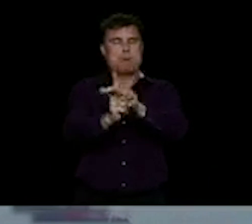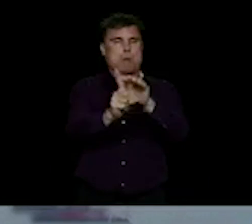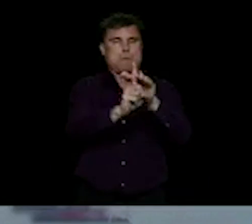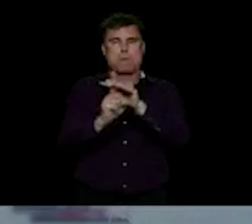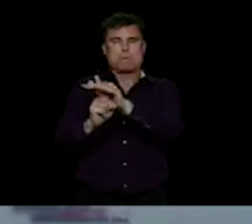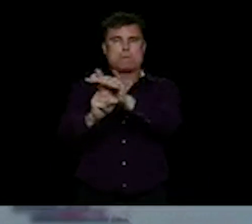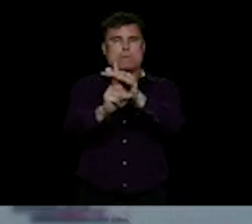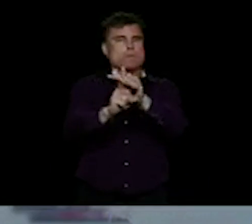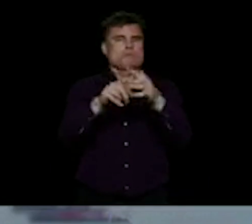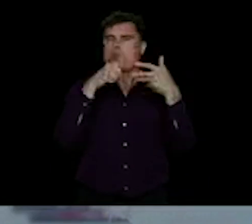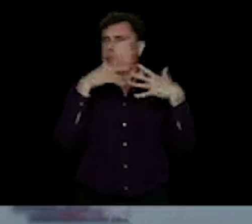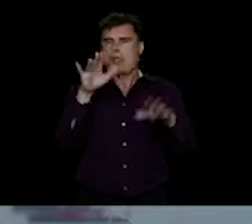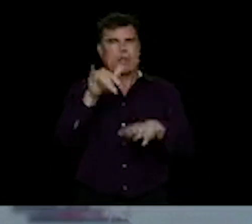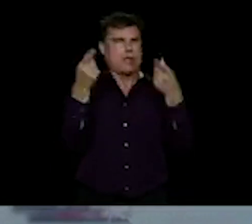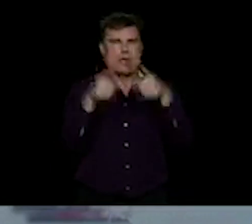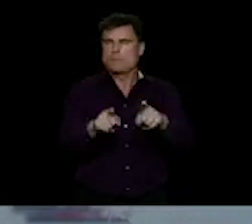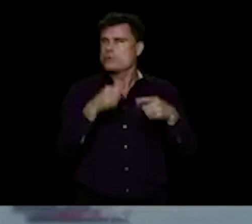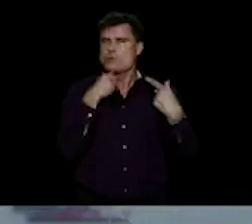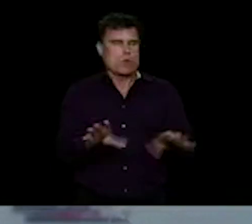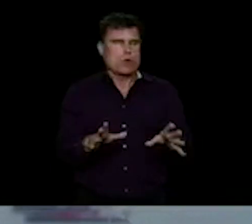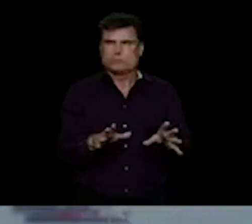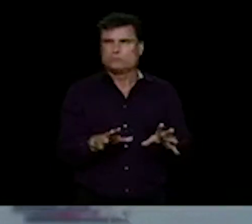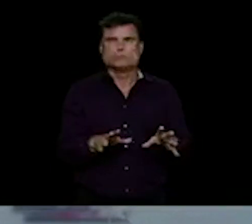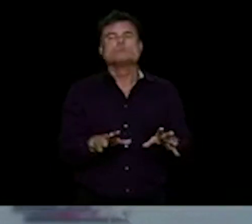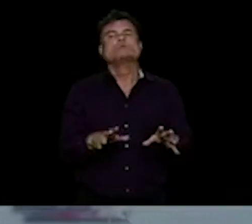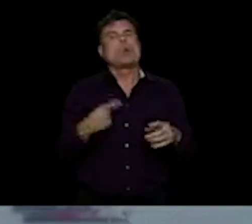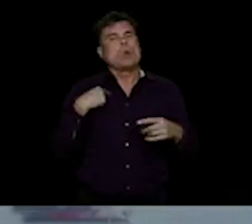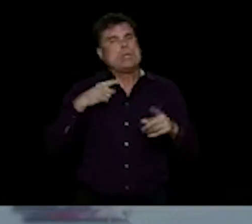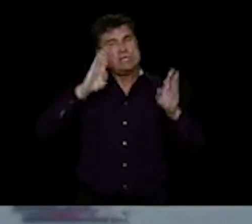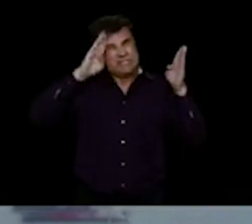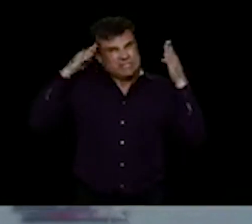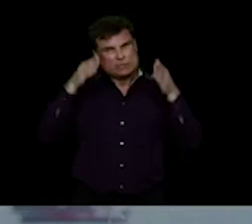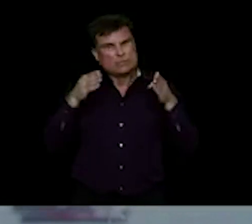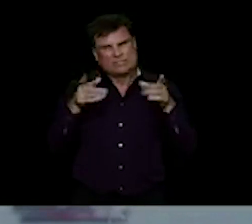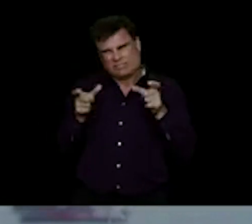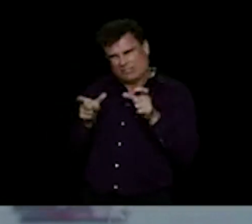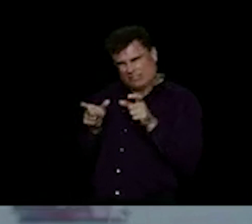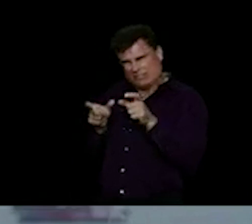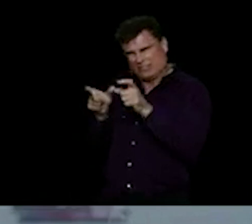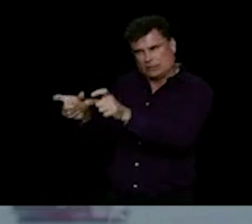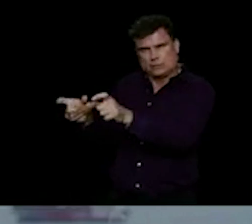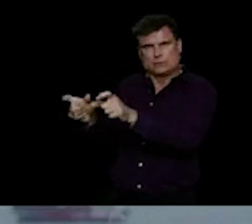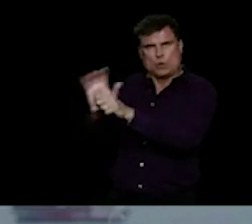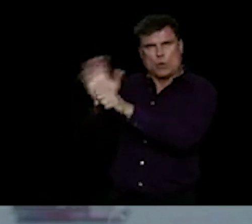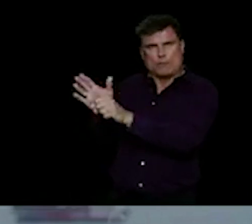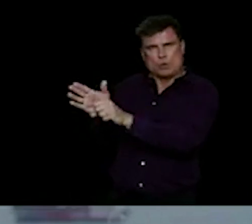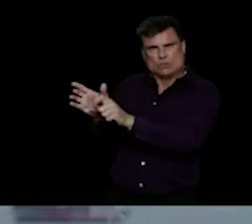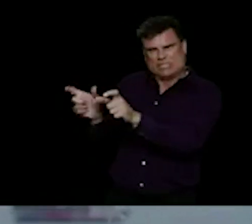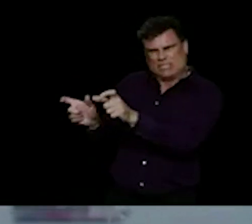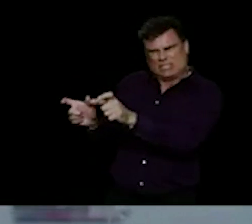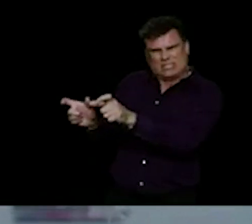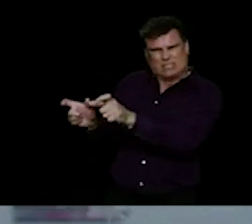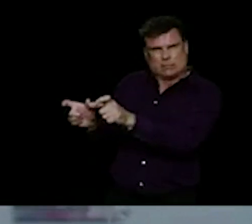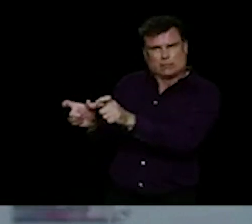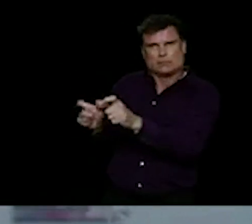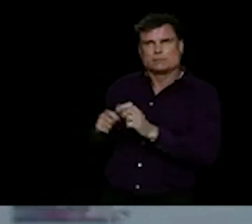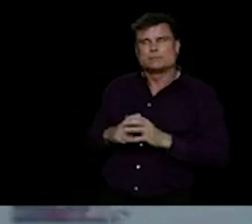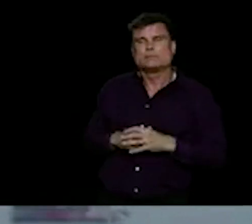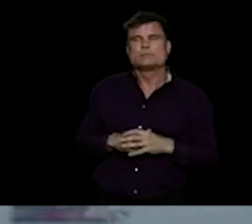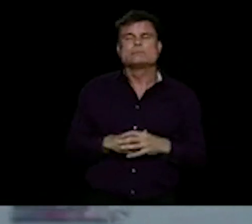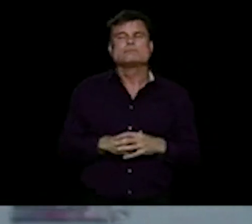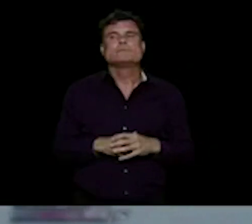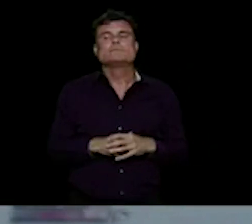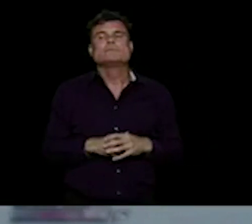doing in BC to keep those numbers low, and that protects us in our schools. There's no evidence that I have seen that